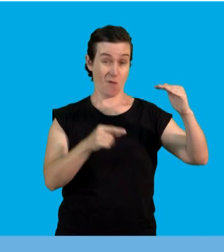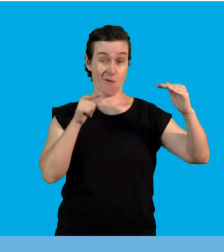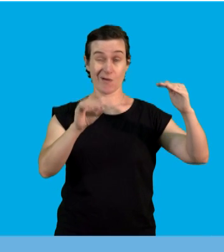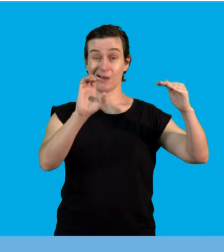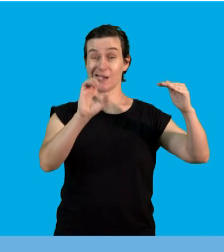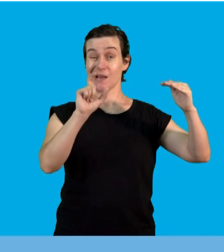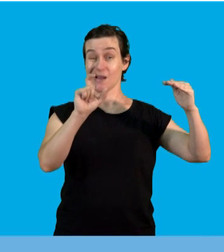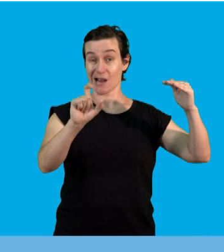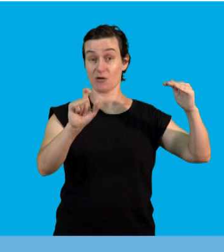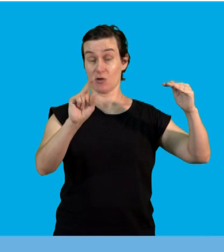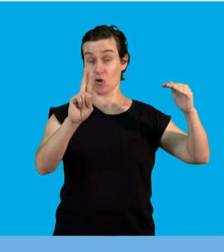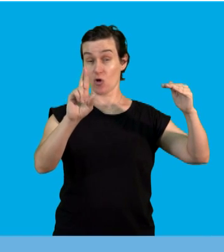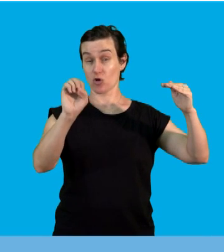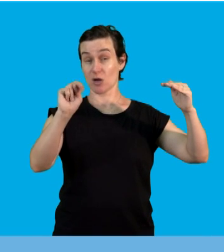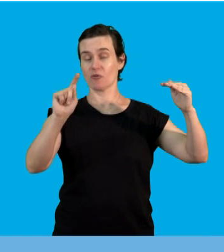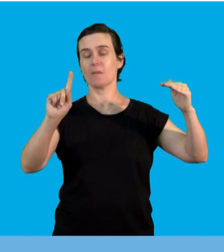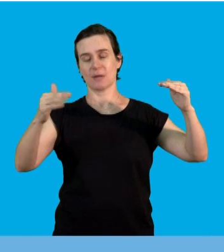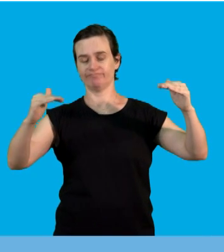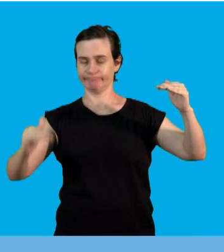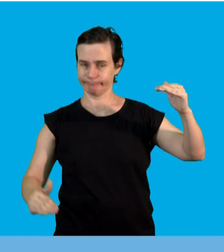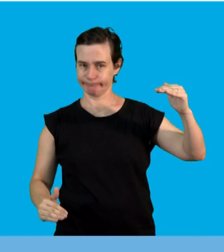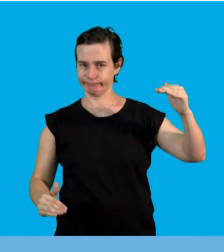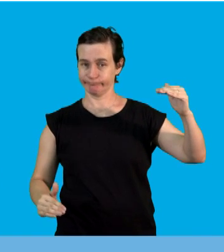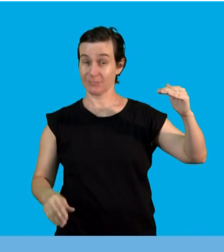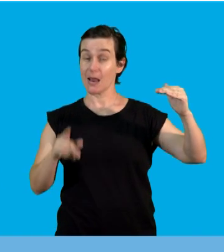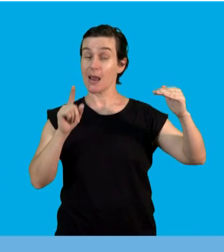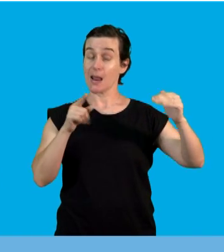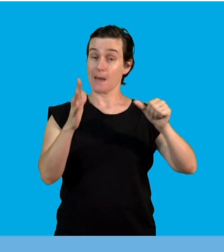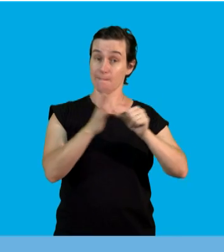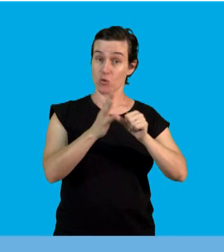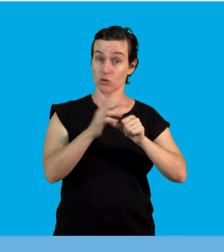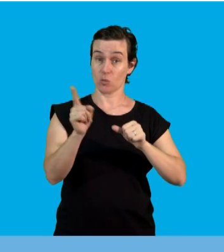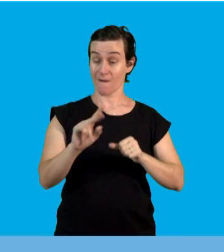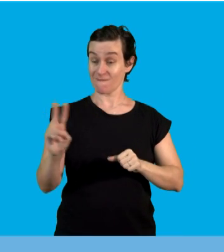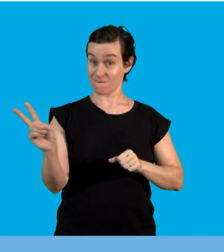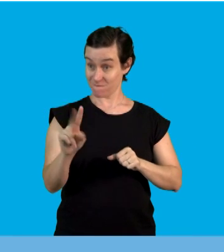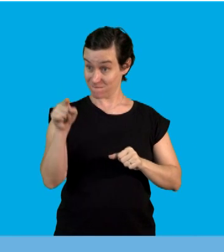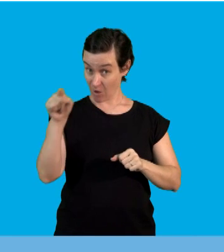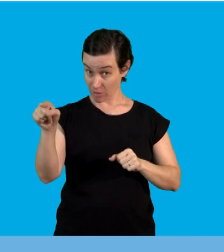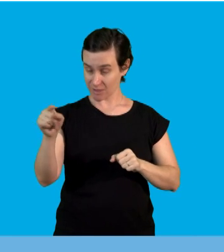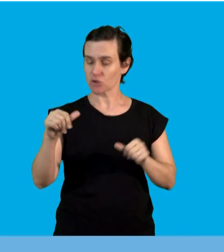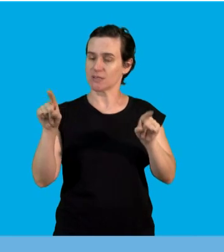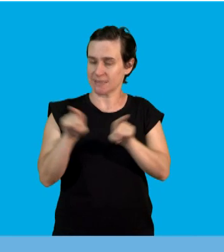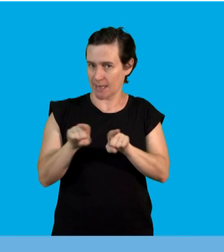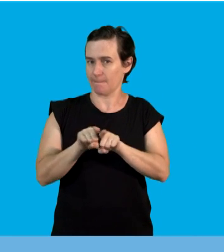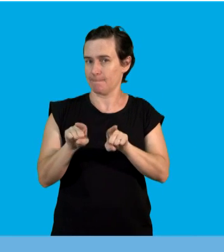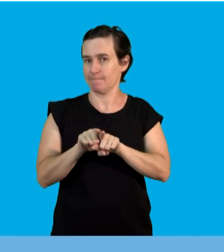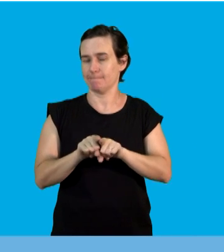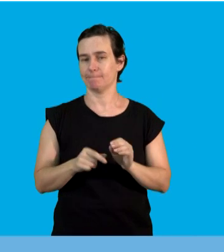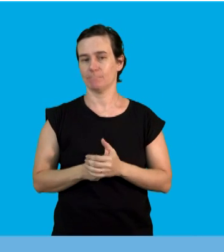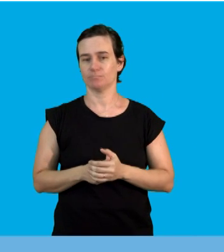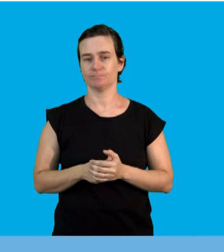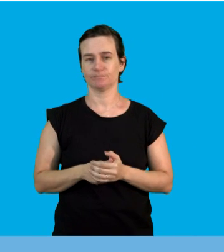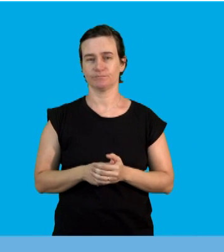the current must decrease, provided that the voltage remains the same. So if these two have a